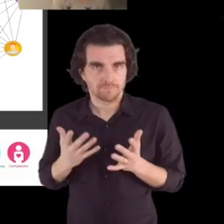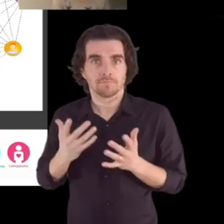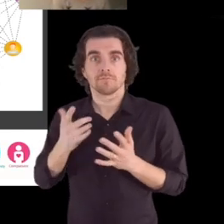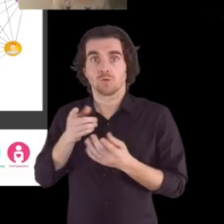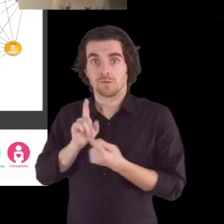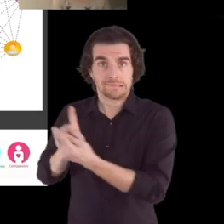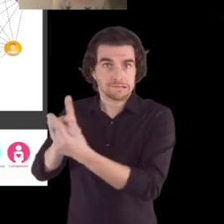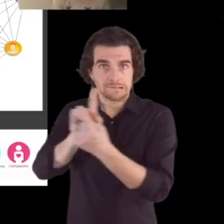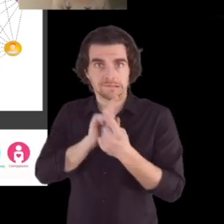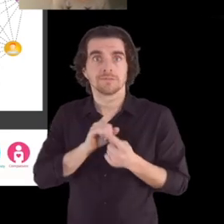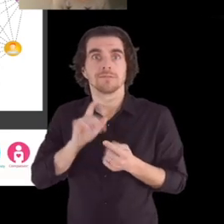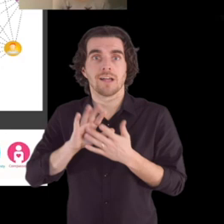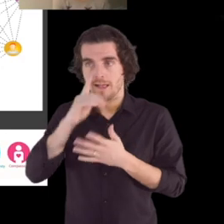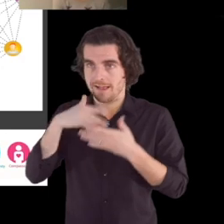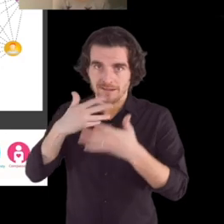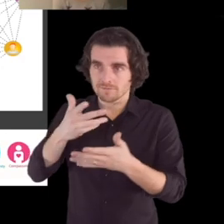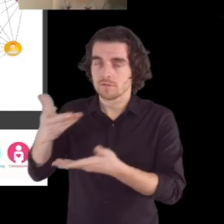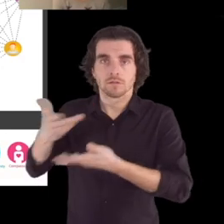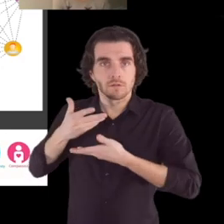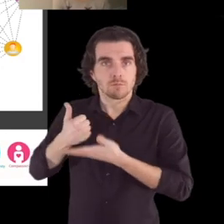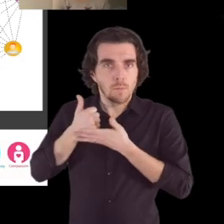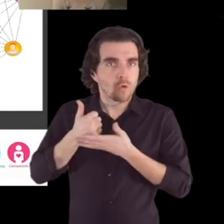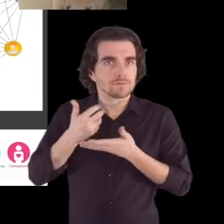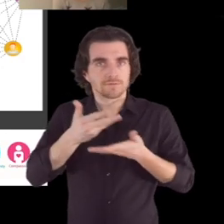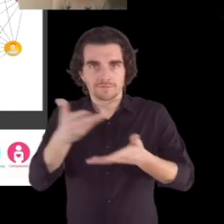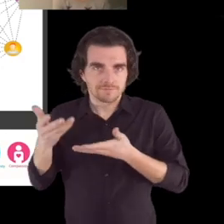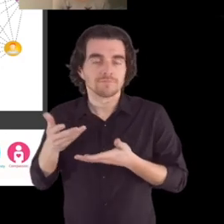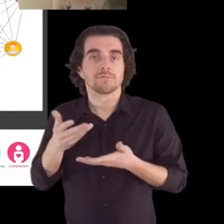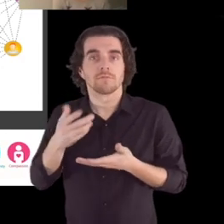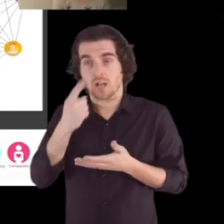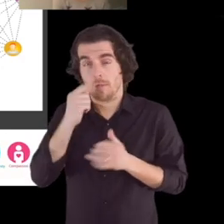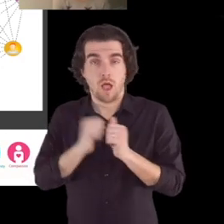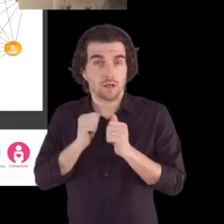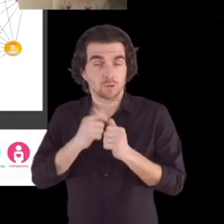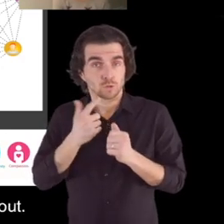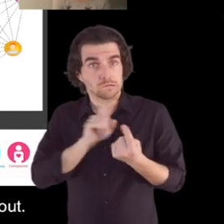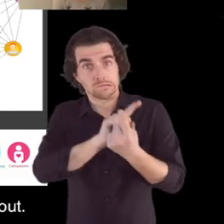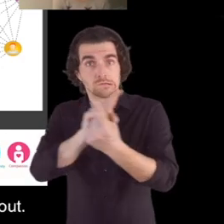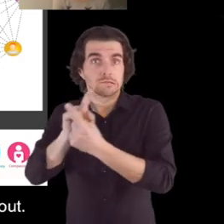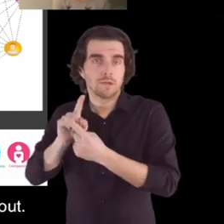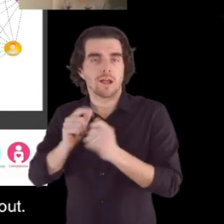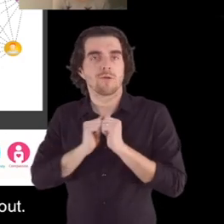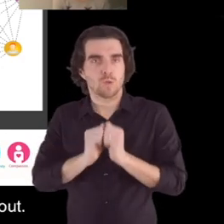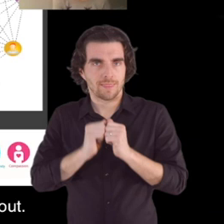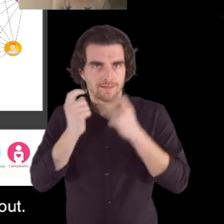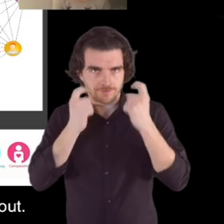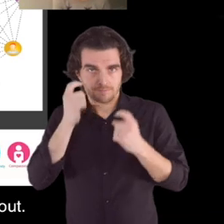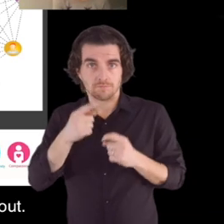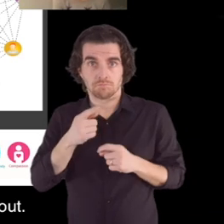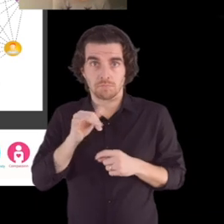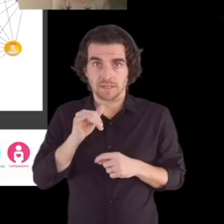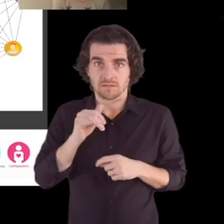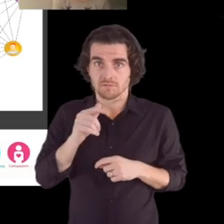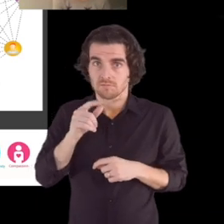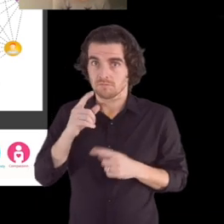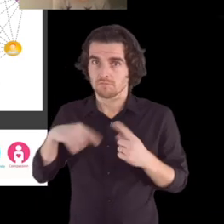to note here as well the importance of reaching out both to give and to receive support. So sometimes it can be hard to reach out. So